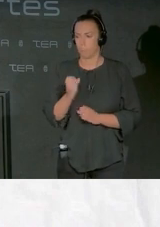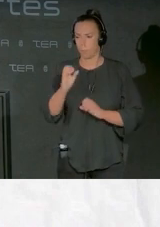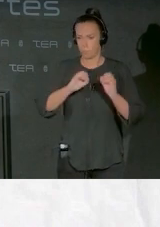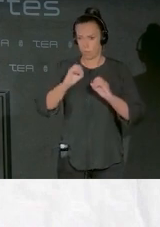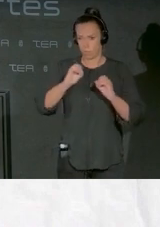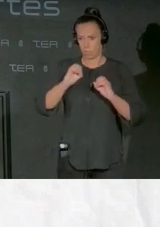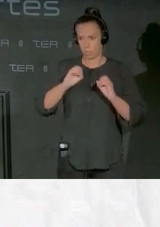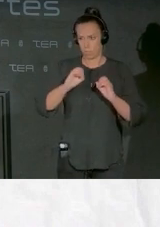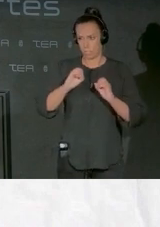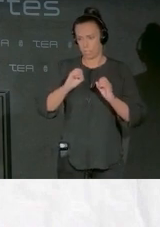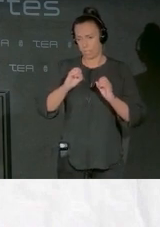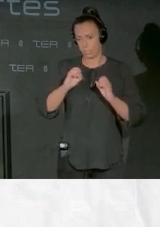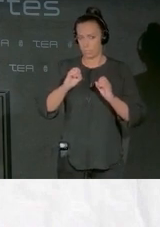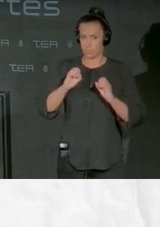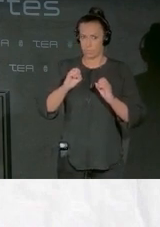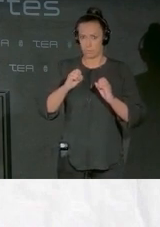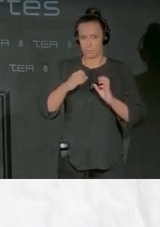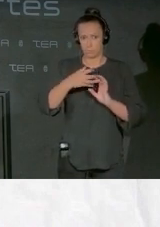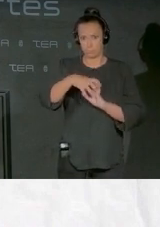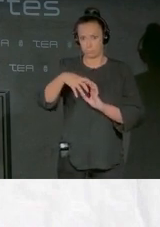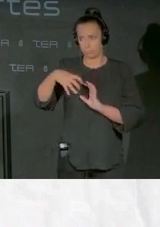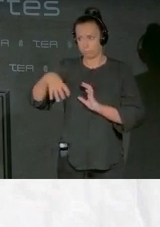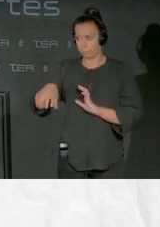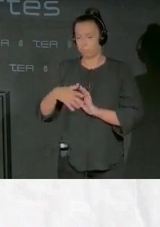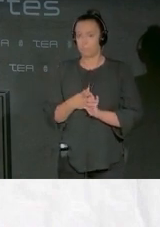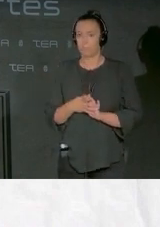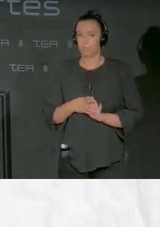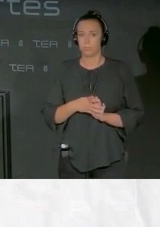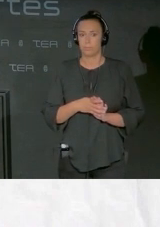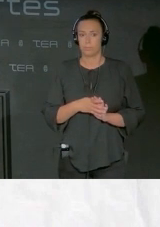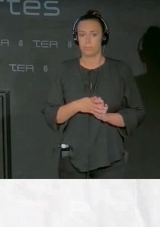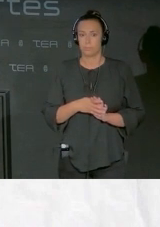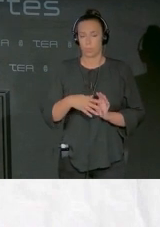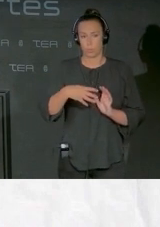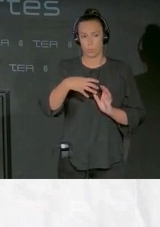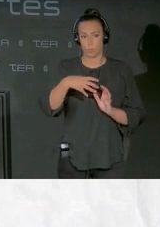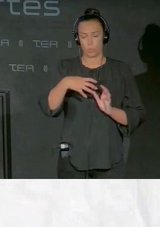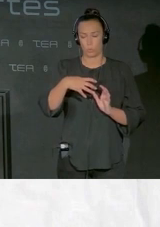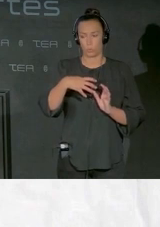showing the range. All demographics are involved there.